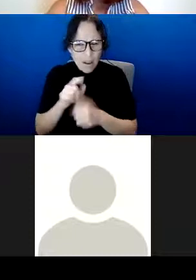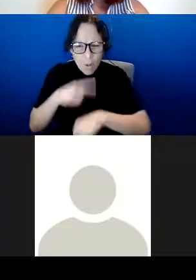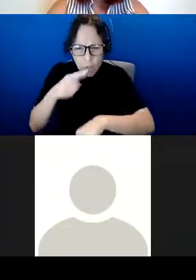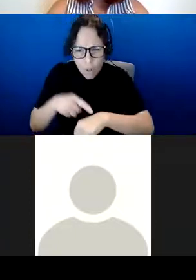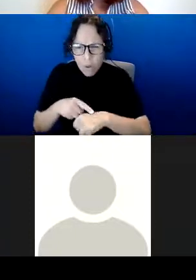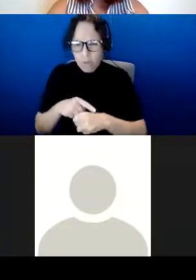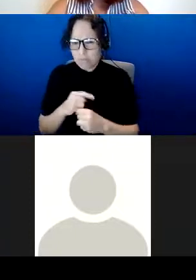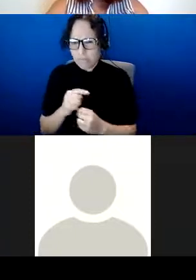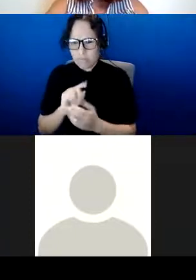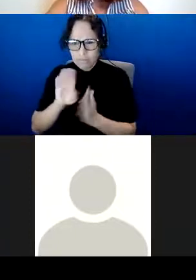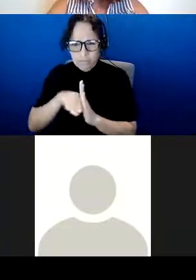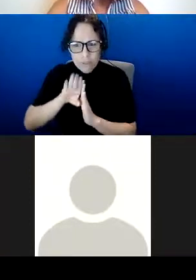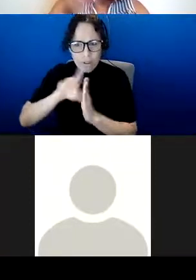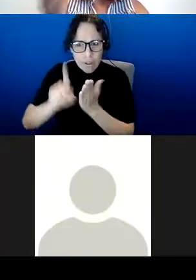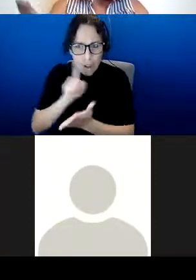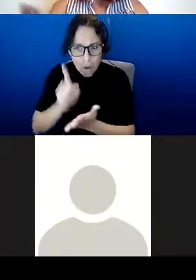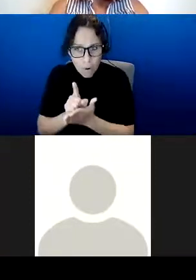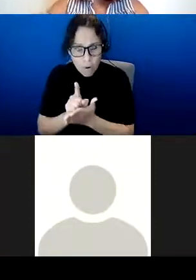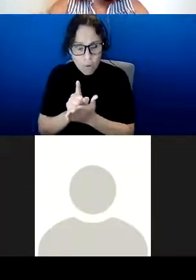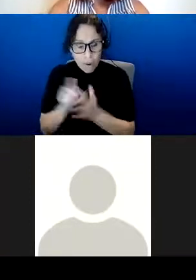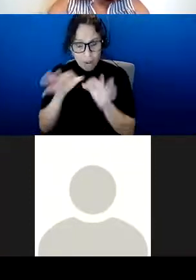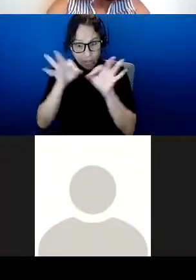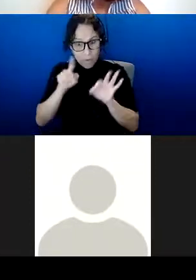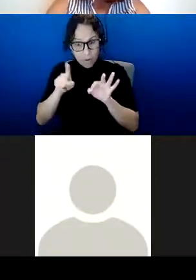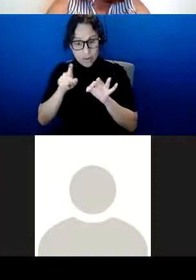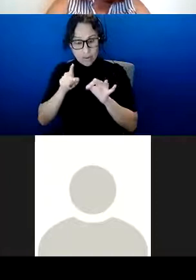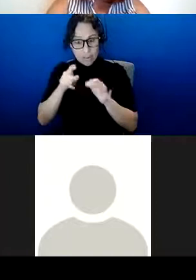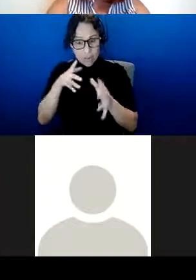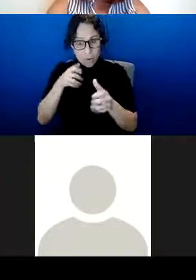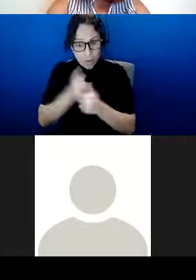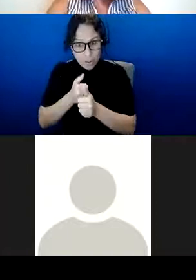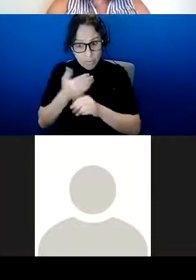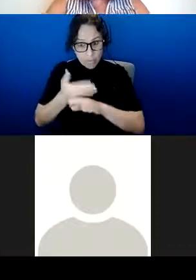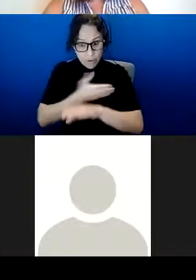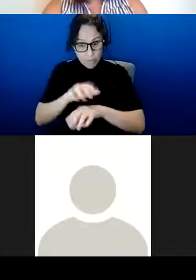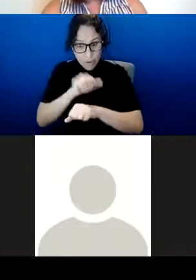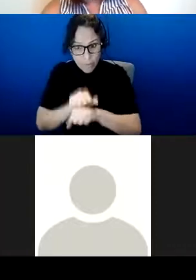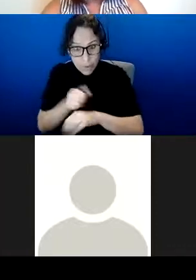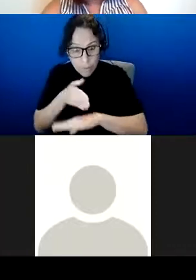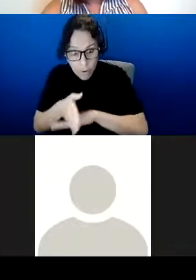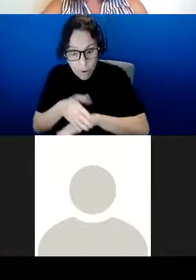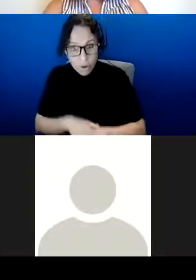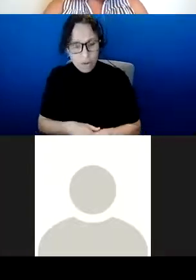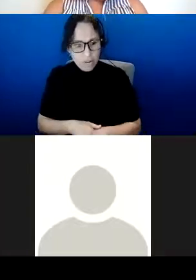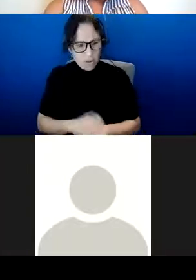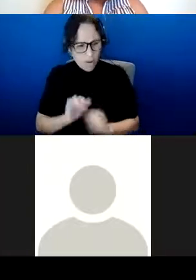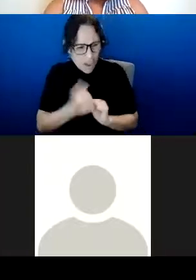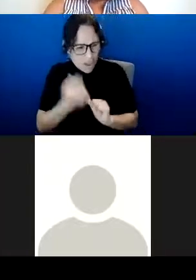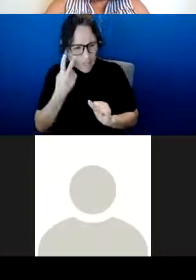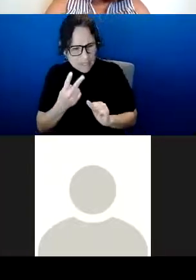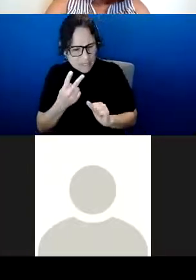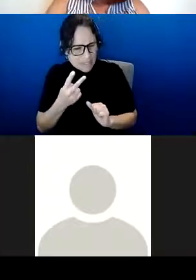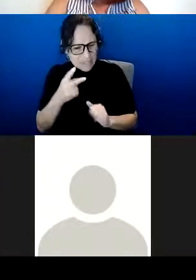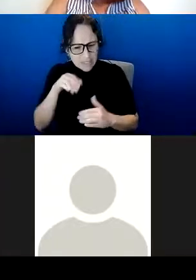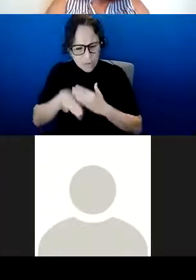the visit? How do I see my provider on the day of the appointment? Will you send me a link, a login,